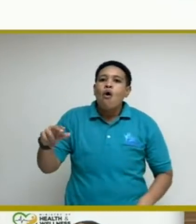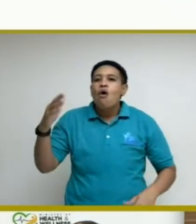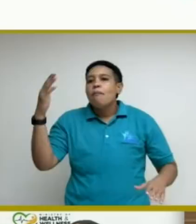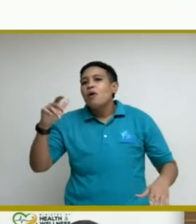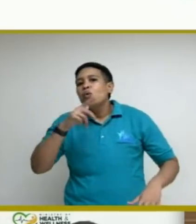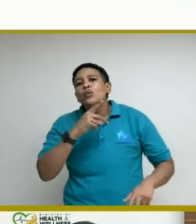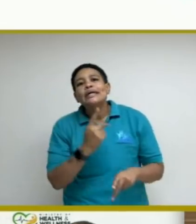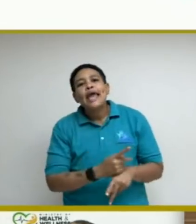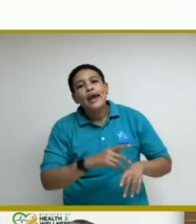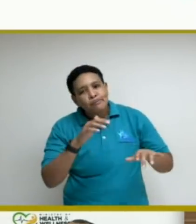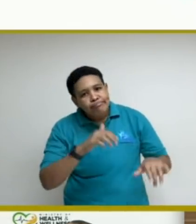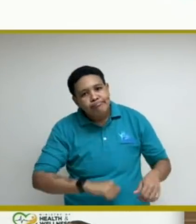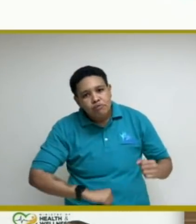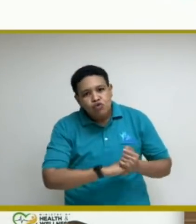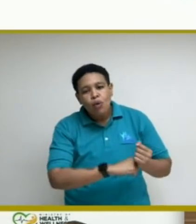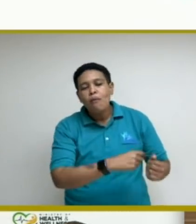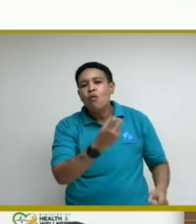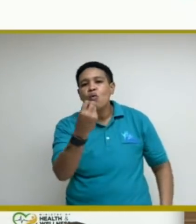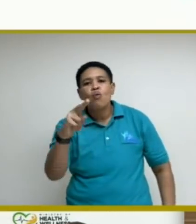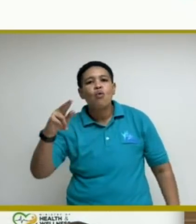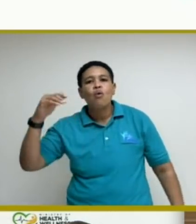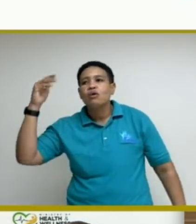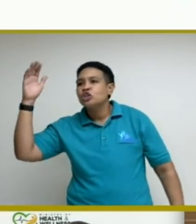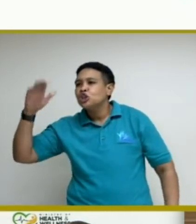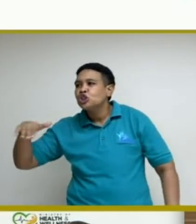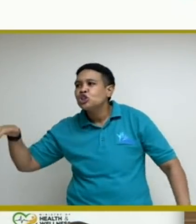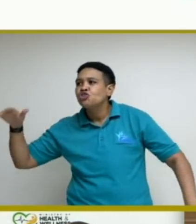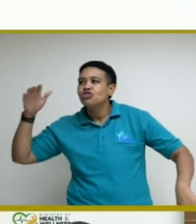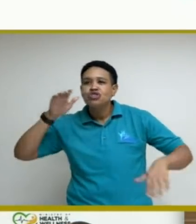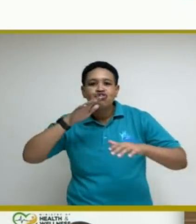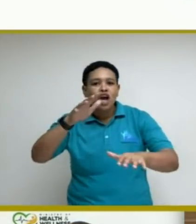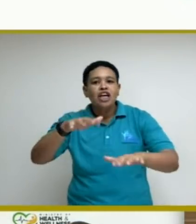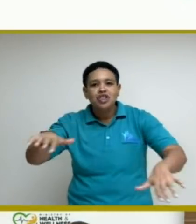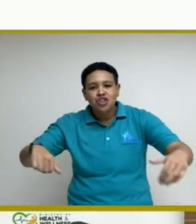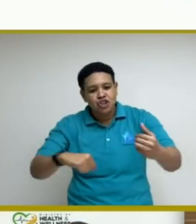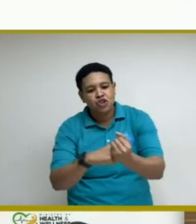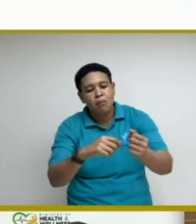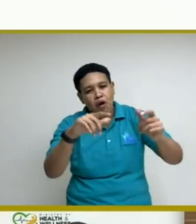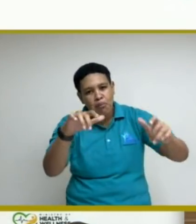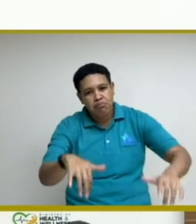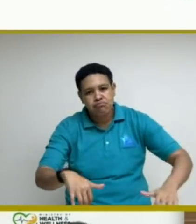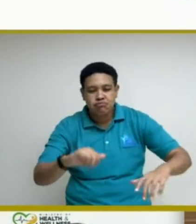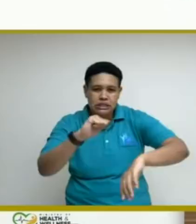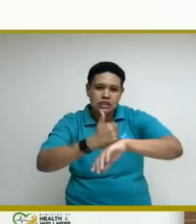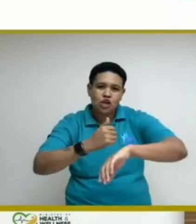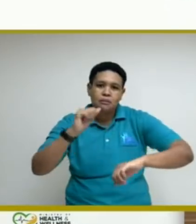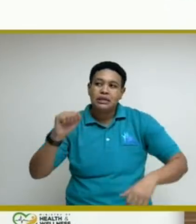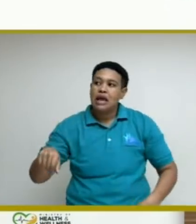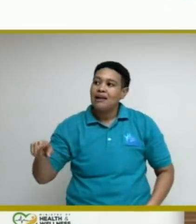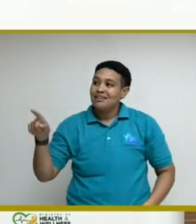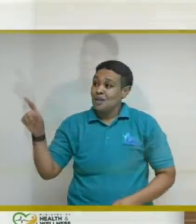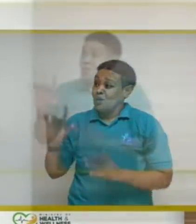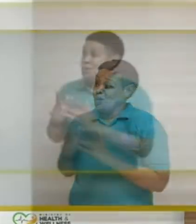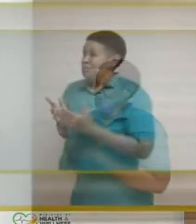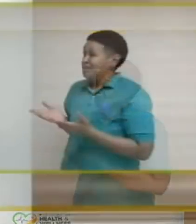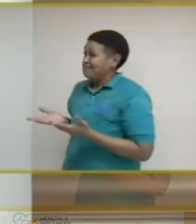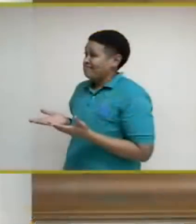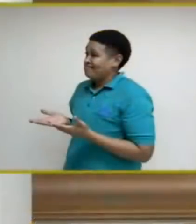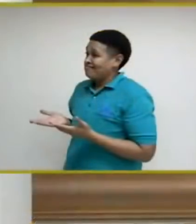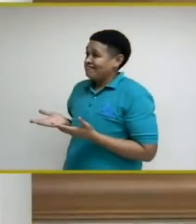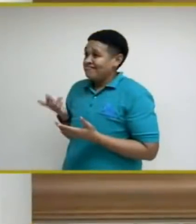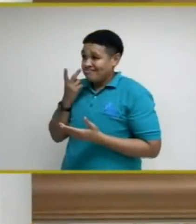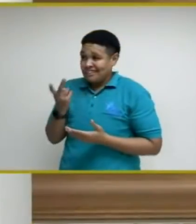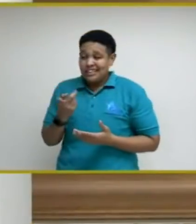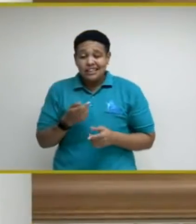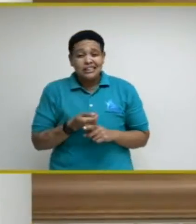caregiver. Visit the website. I think it's on the screen now, at least showing how it is set up. It's intended to